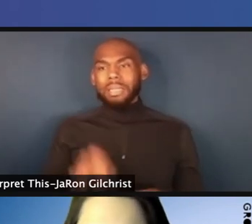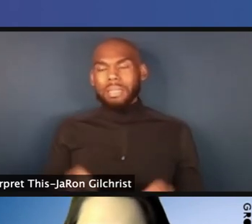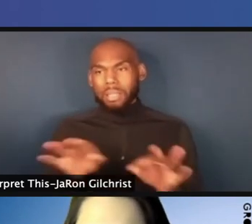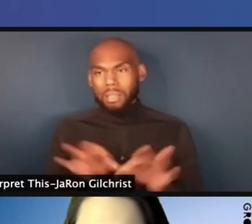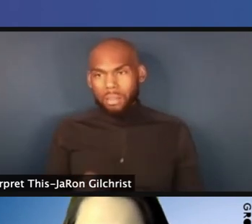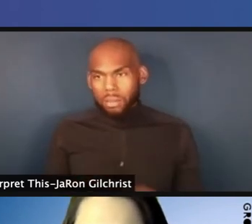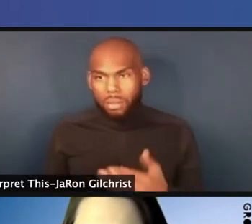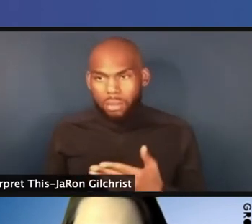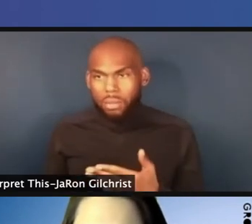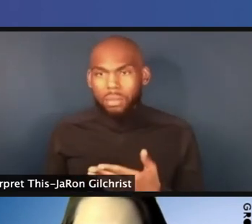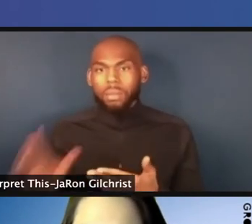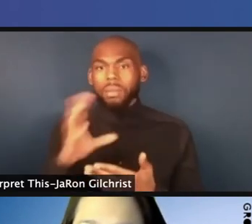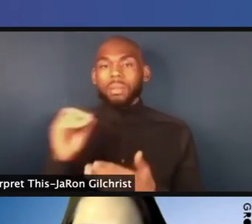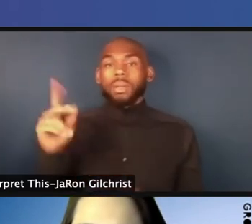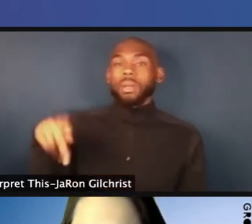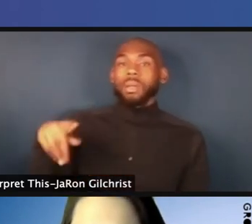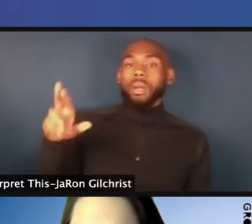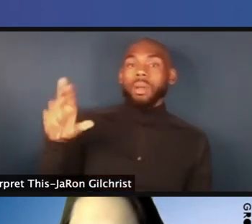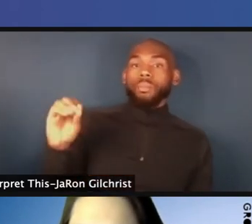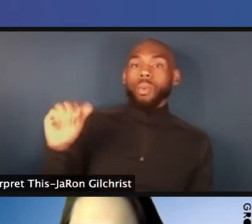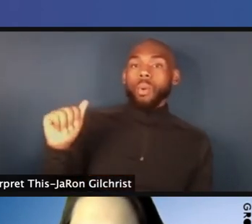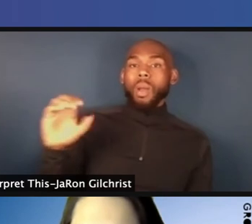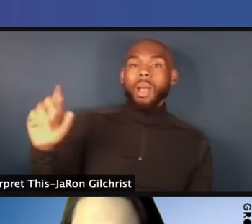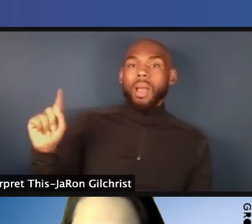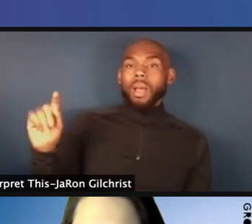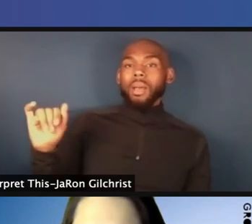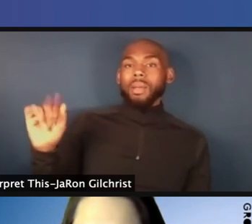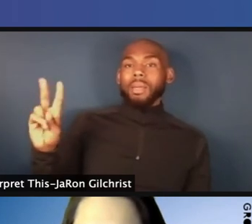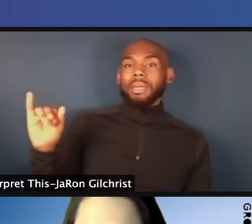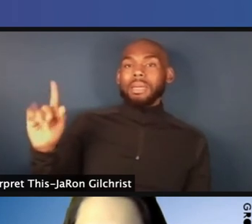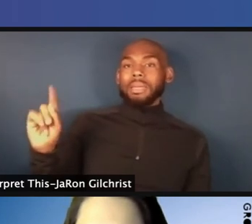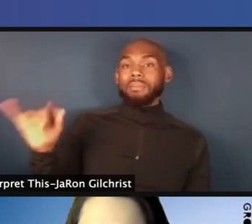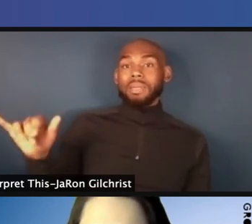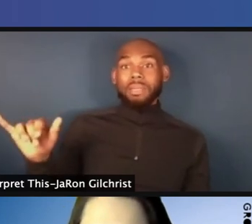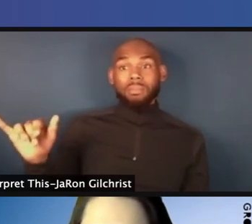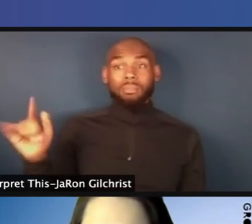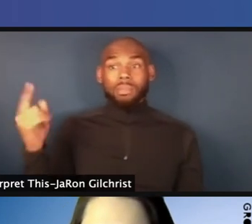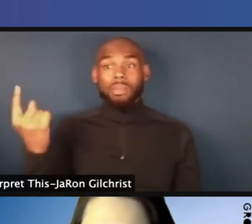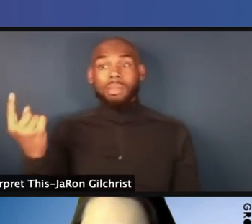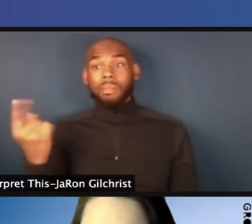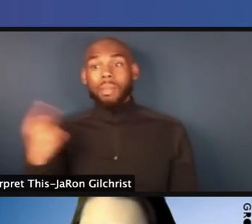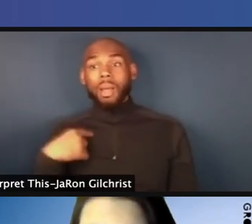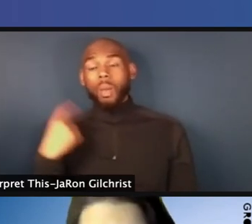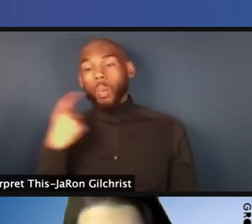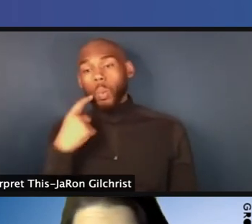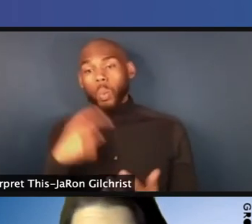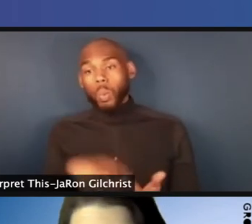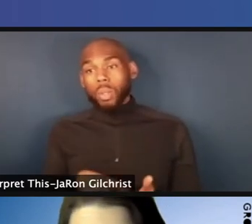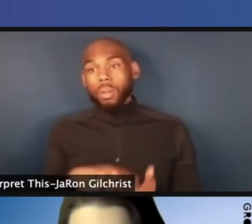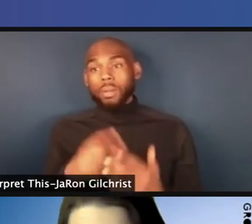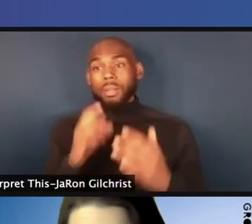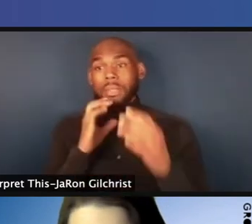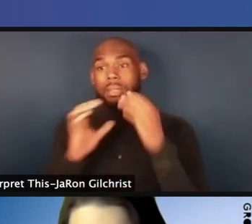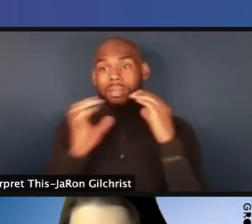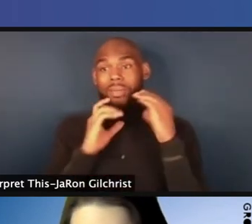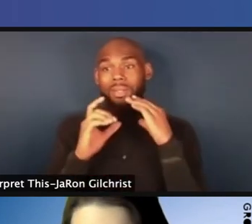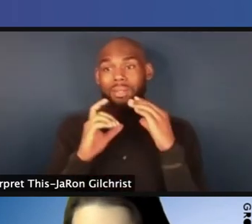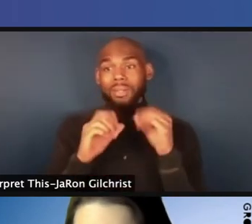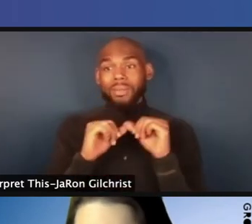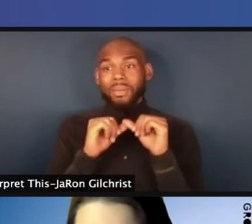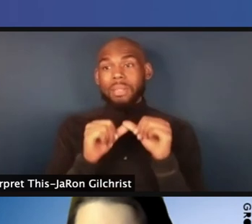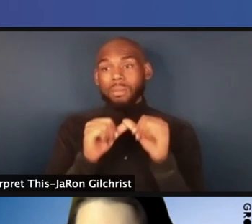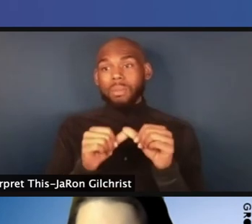about proactivity. So something that I have noticed as these conversations have